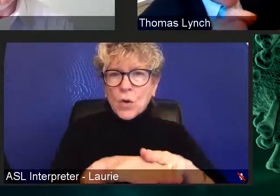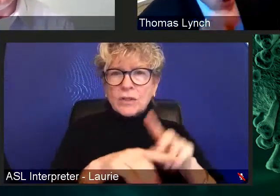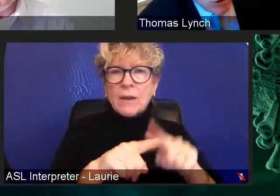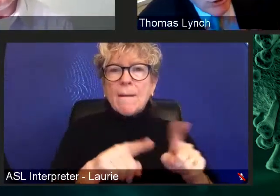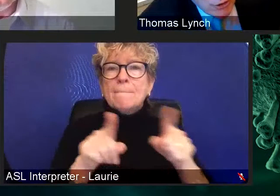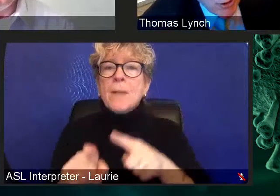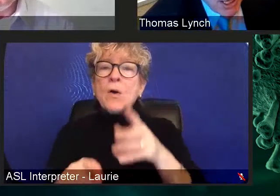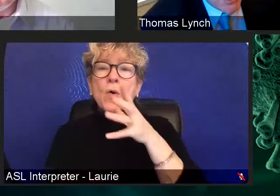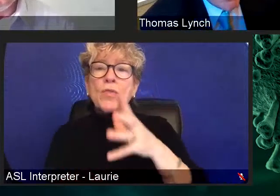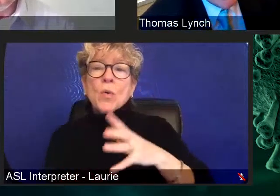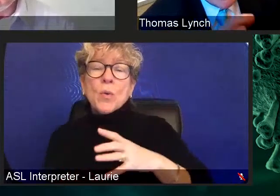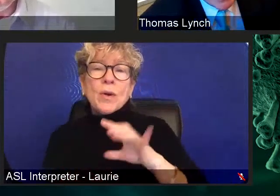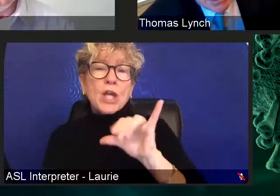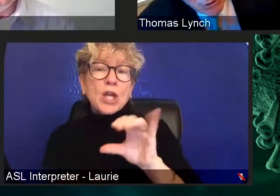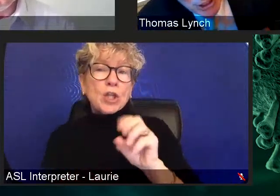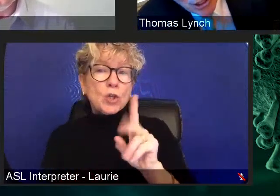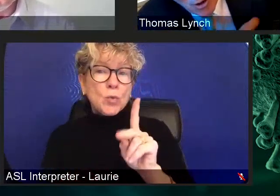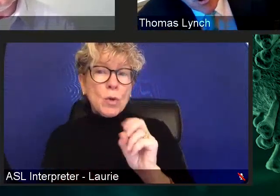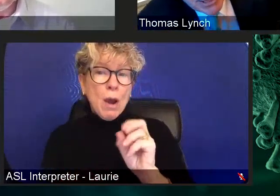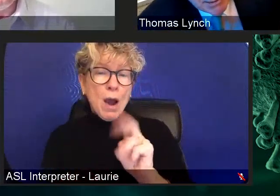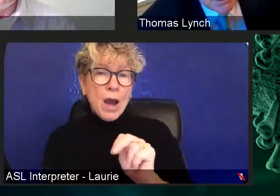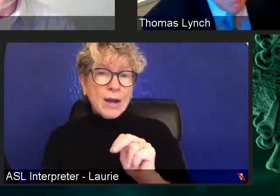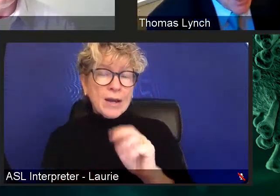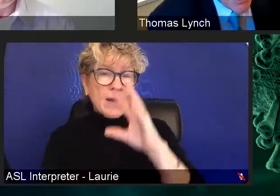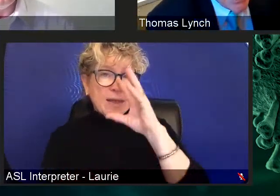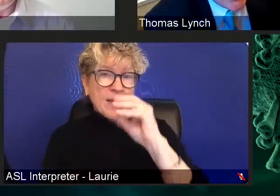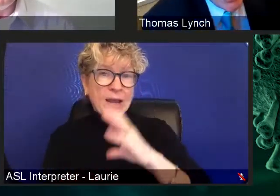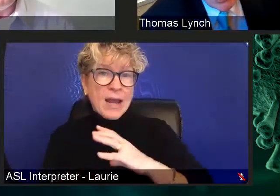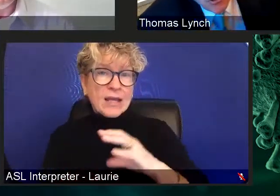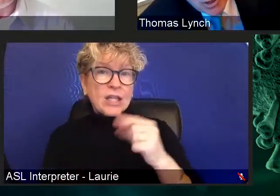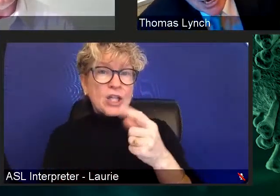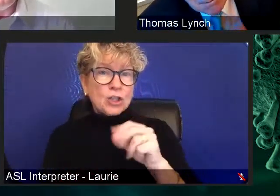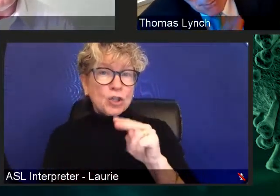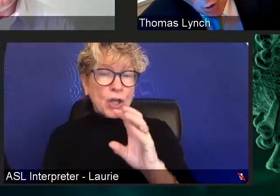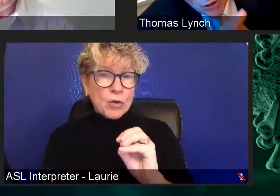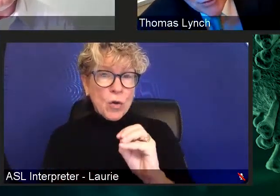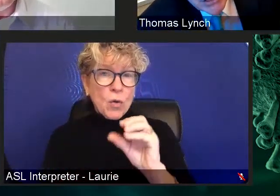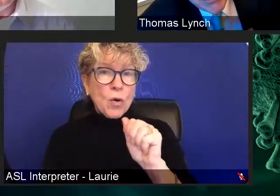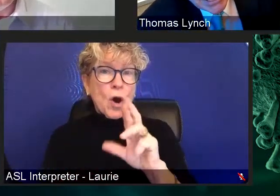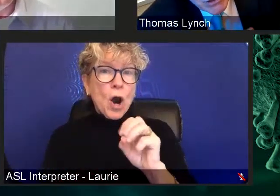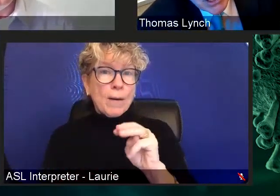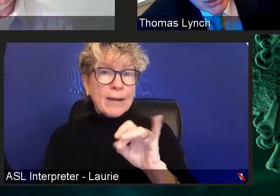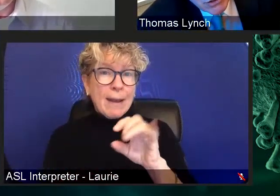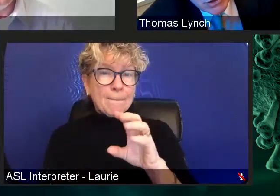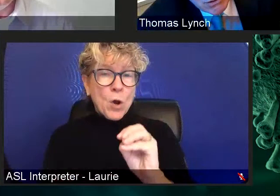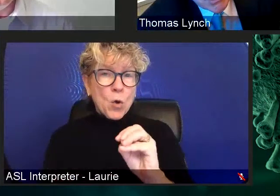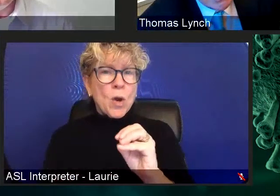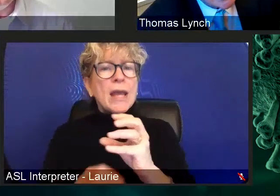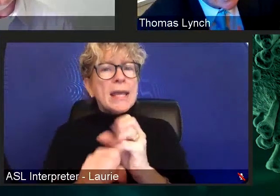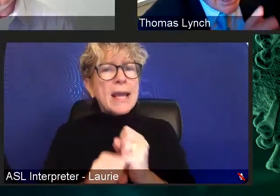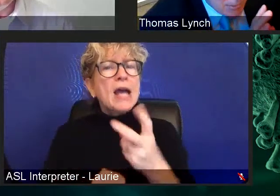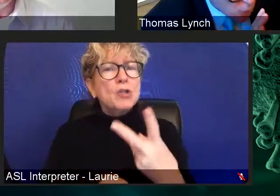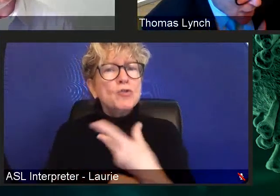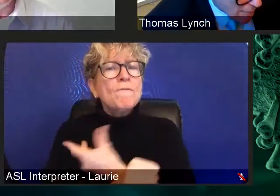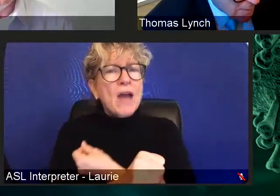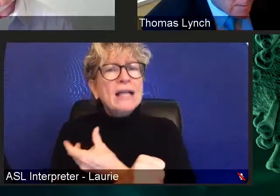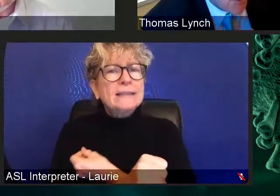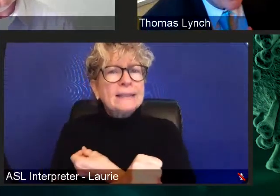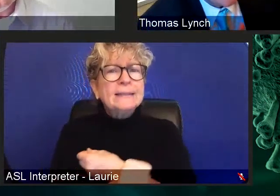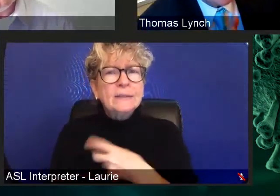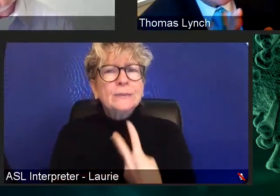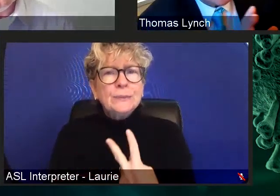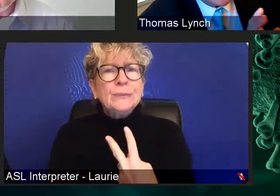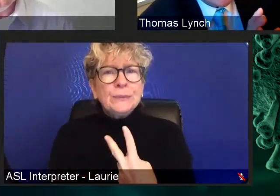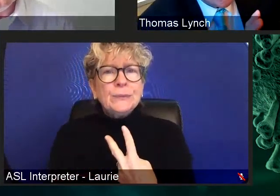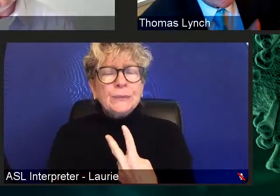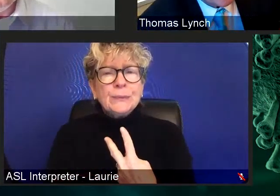Beckers. Now, the coach of UConn is a guy named Gino Auriemma, and Gino got both of his vaccines, okay. And I do not remember